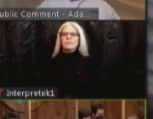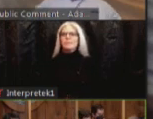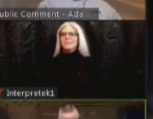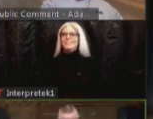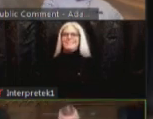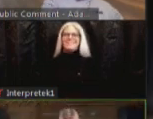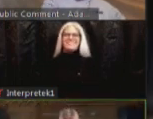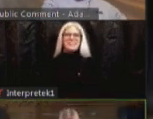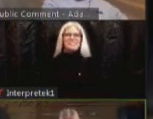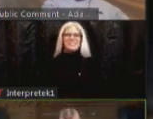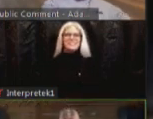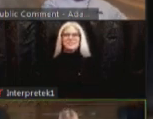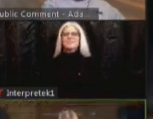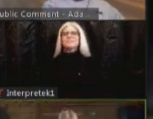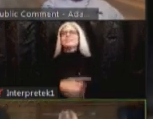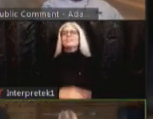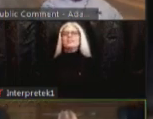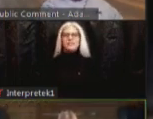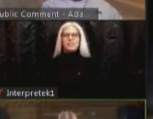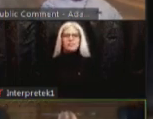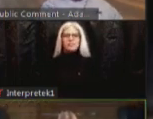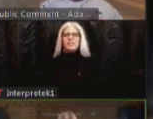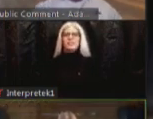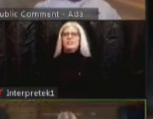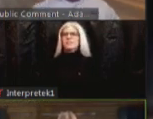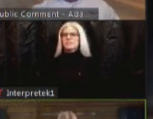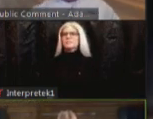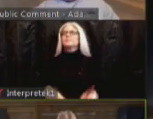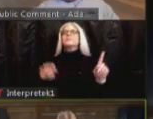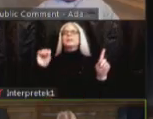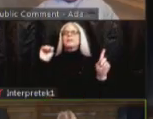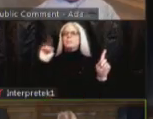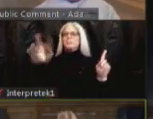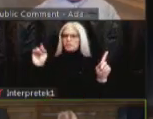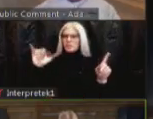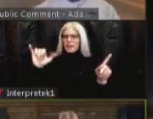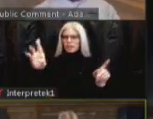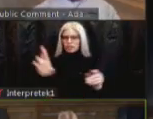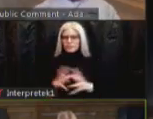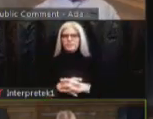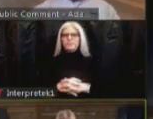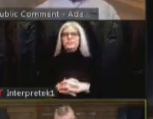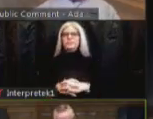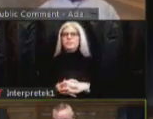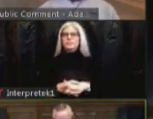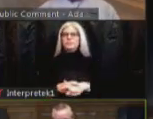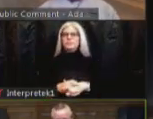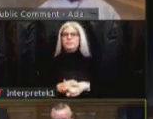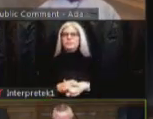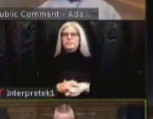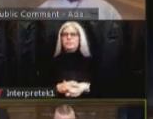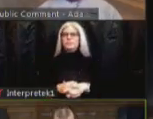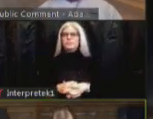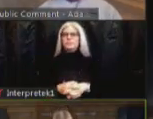Thank you, Commission, Mr. Mayor, for this opportunity. I agree somewhat